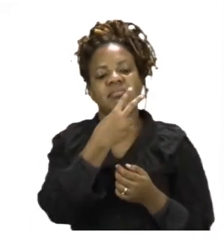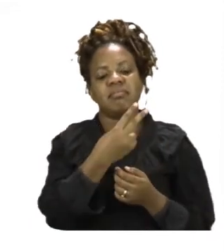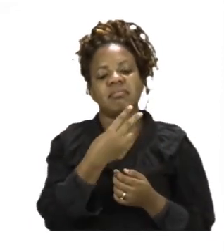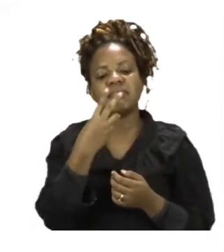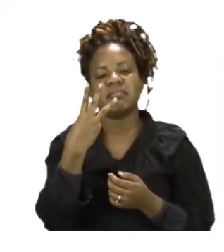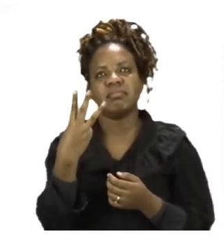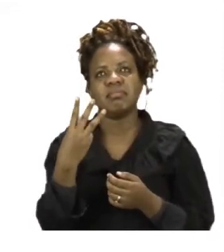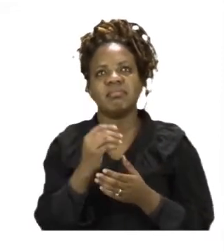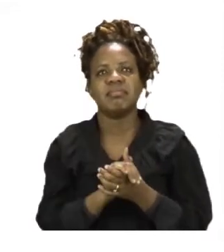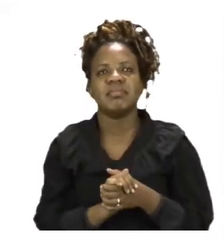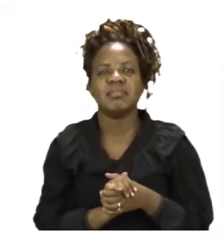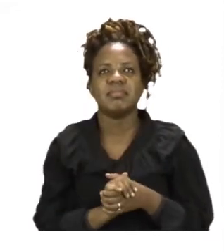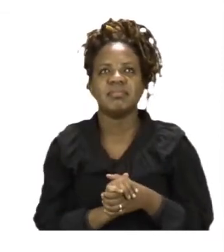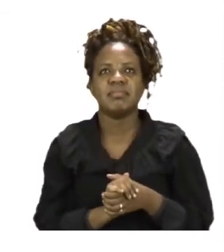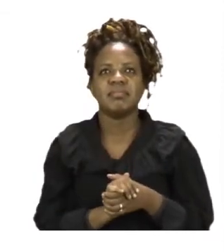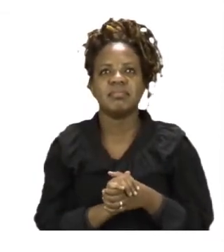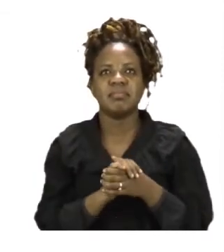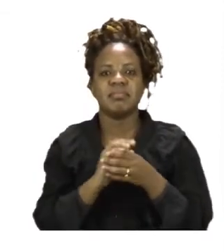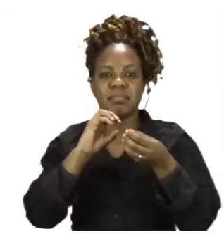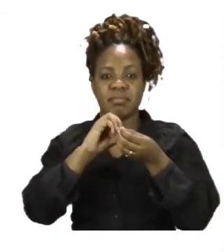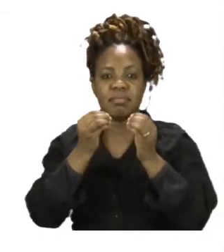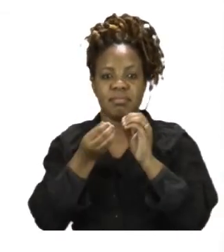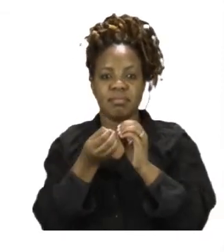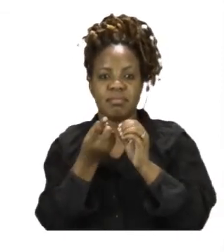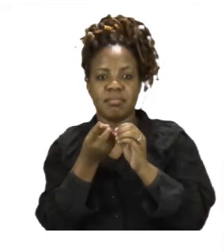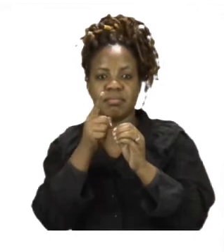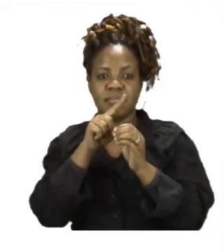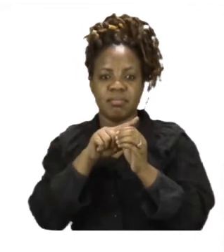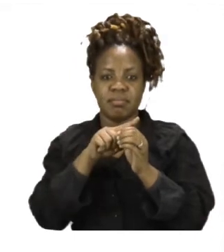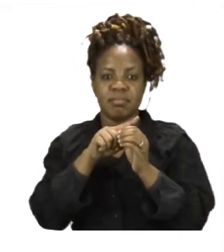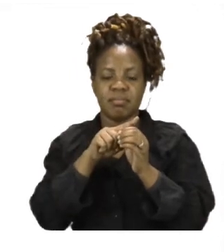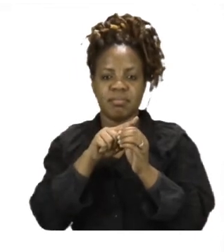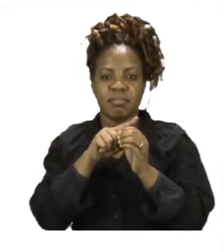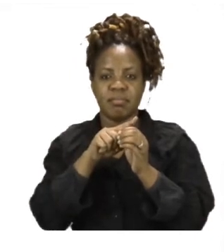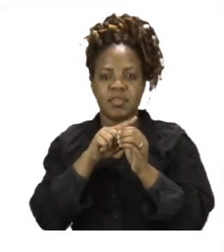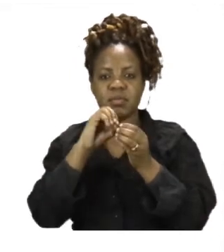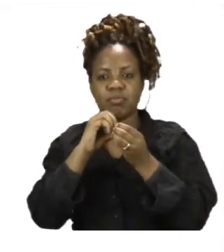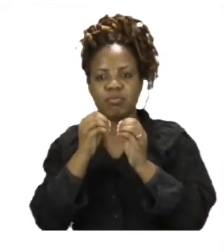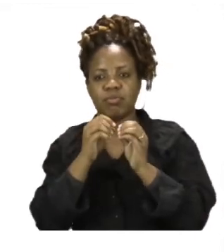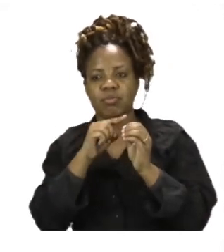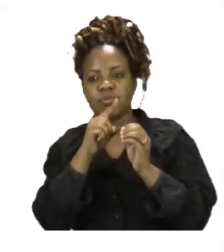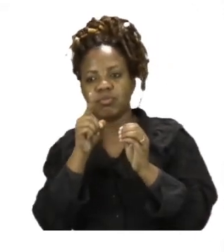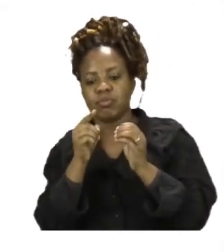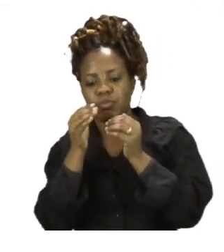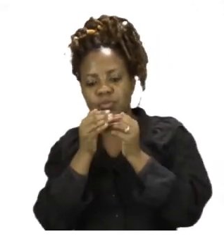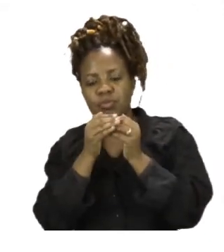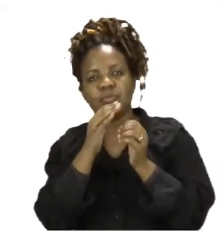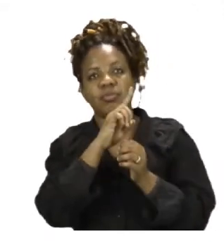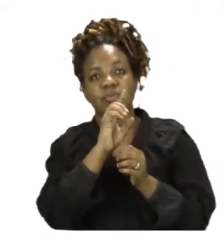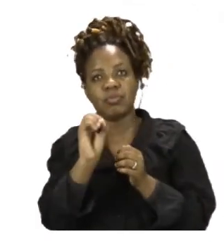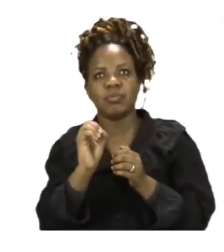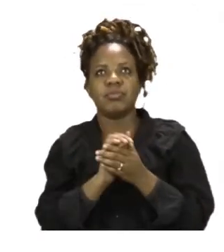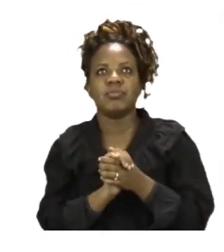page 23, we are going to be rounding off to the nearest 10. Now, the first one has